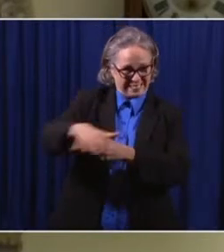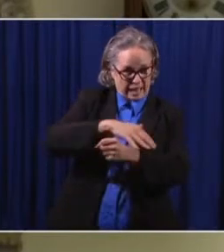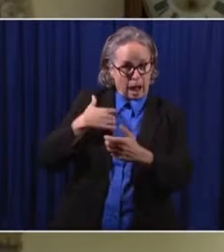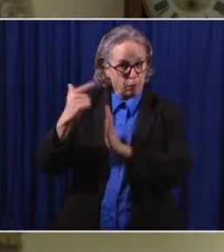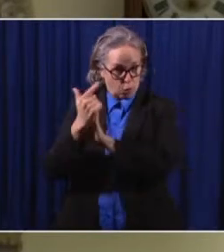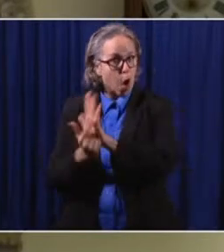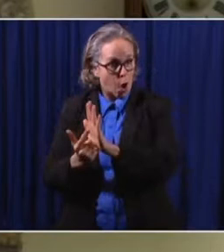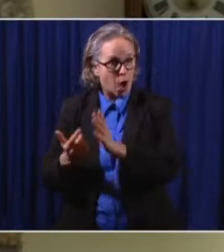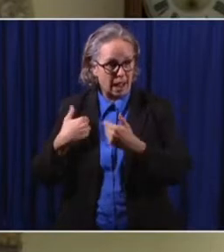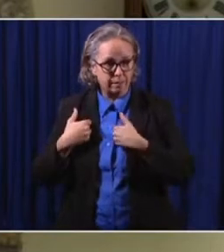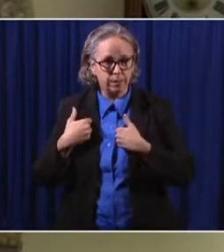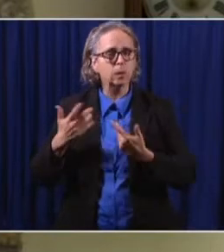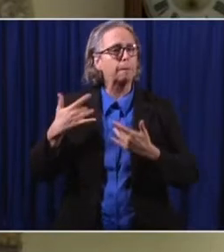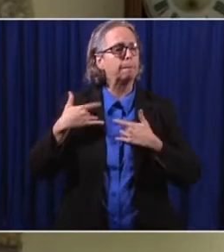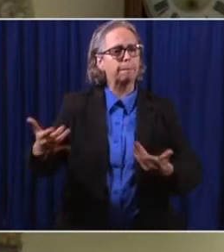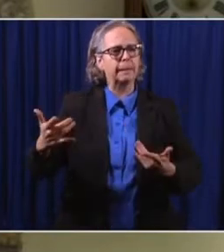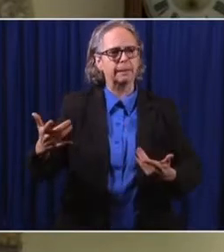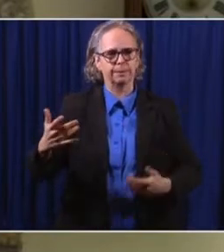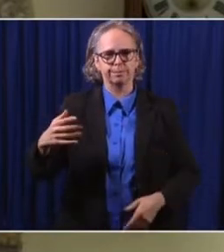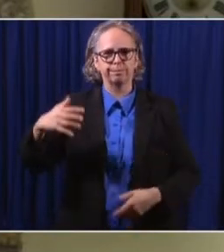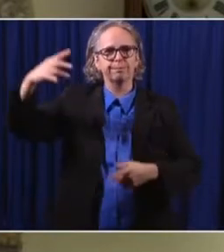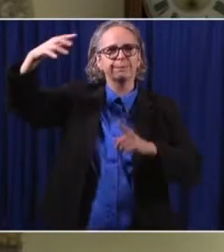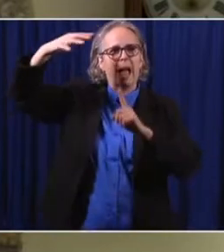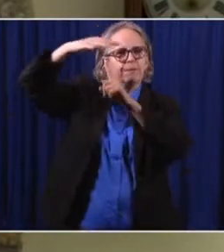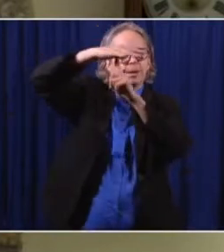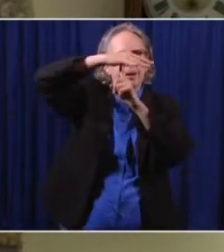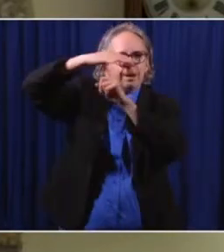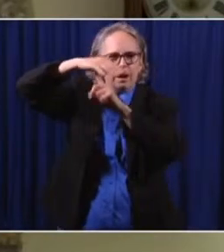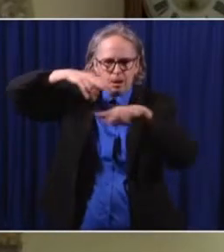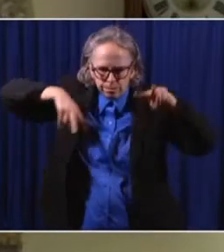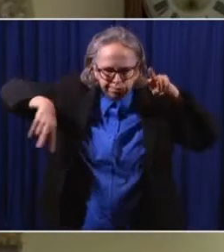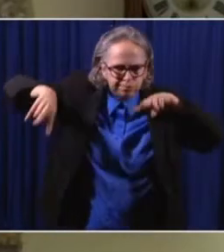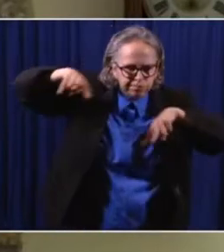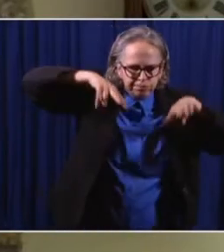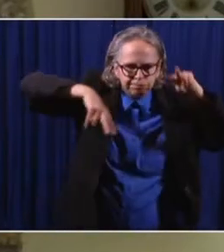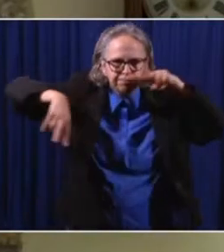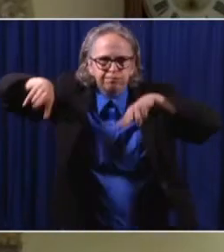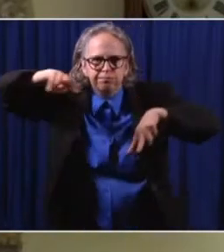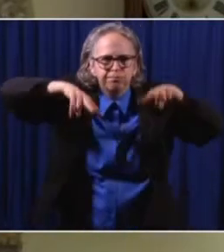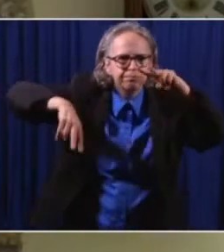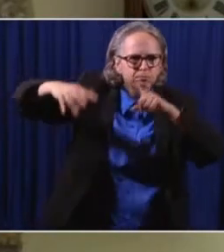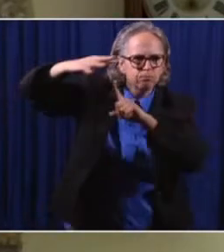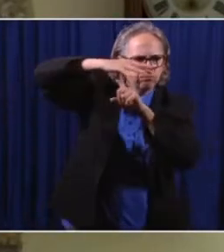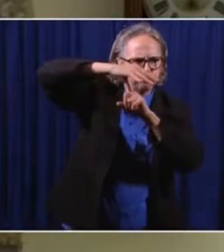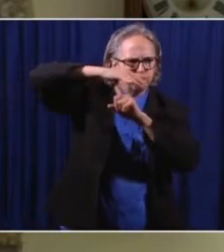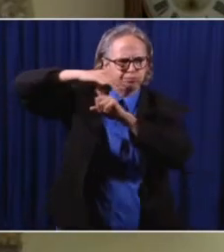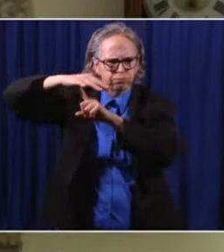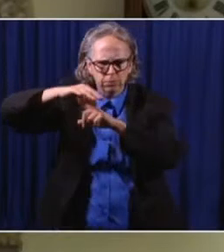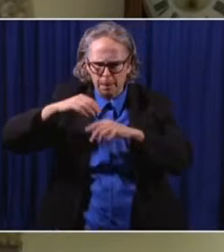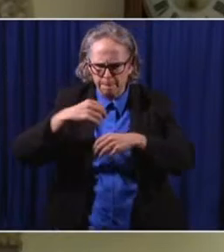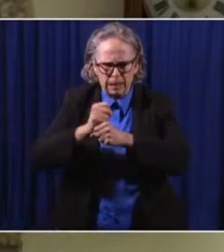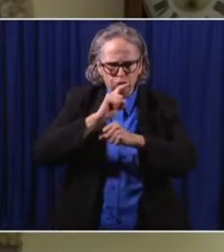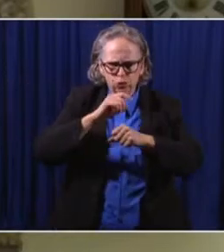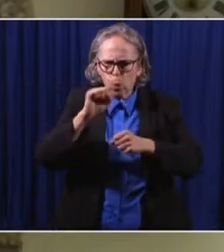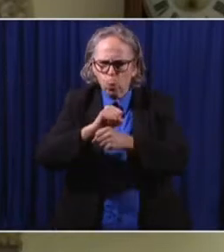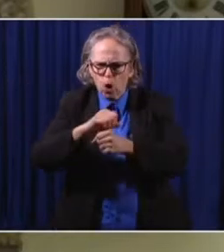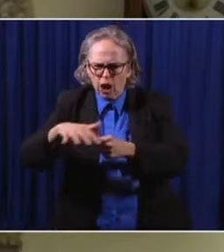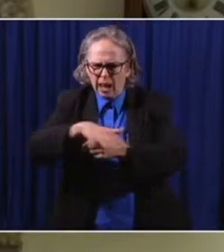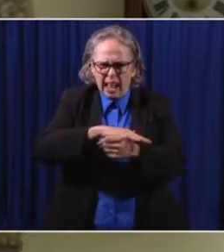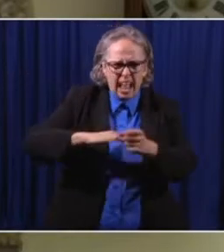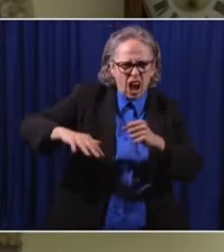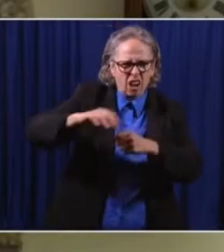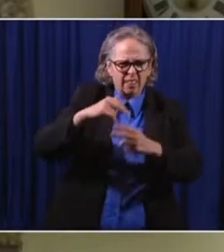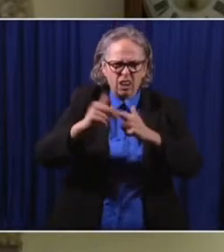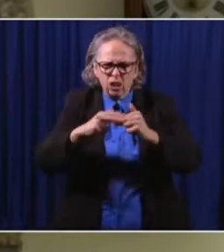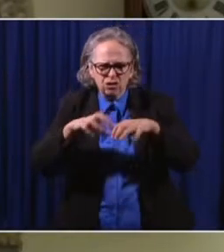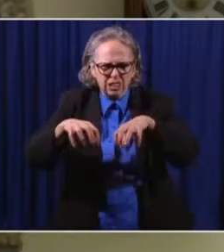now start putting a targeted focus on crash-causing violations in construction zones. So we're very, very concerned